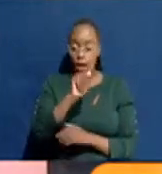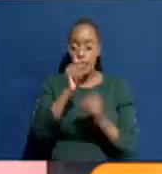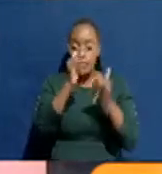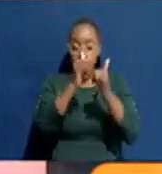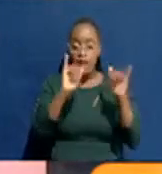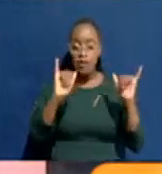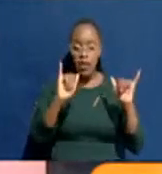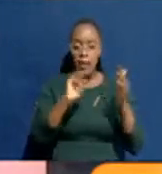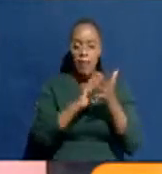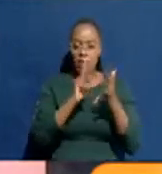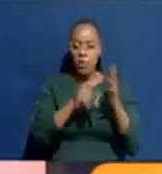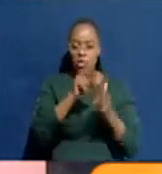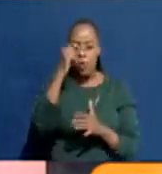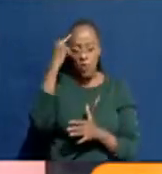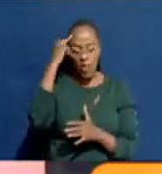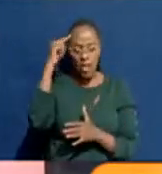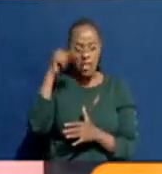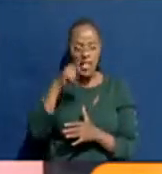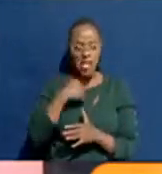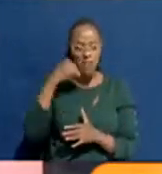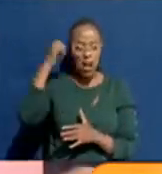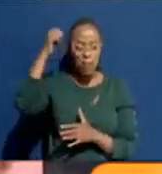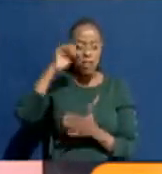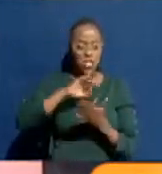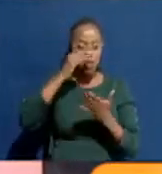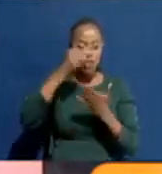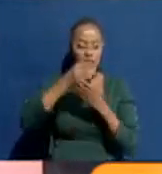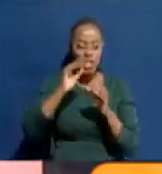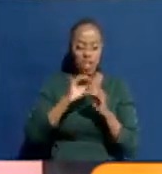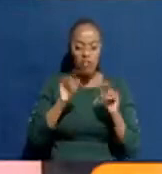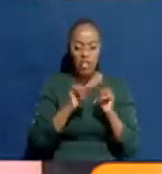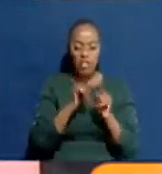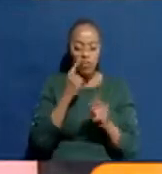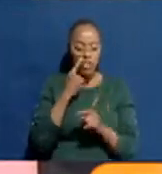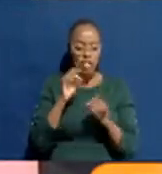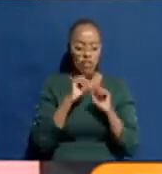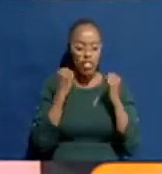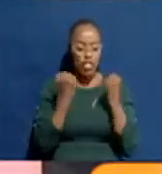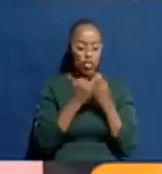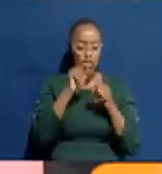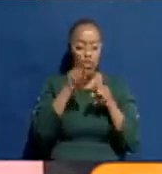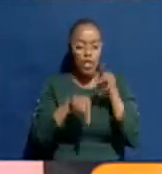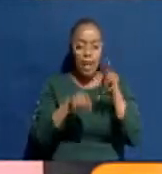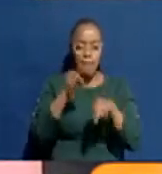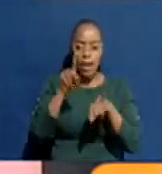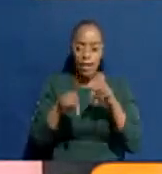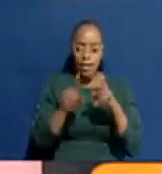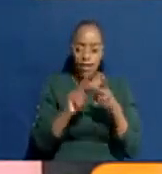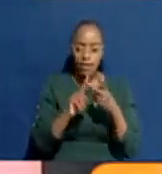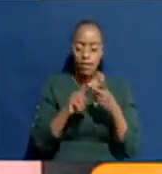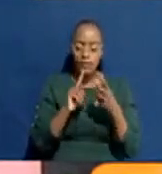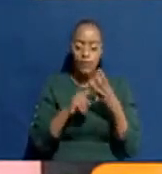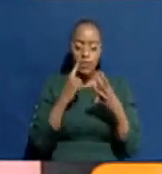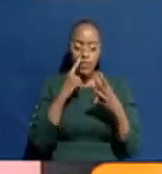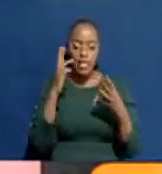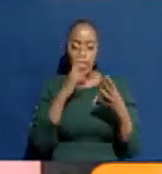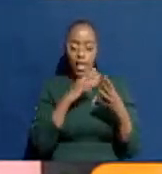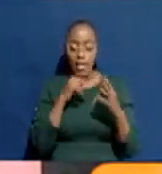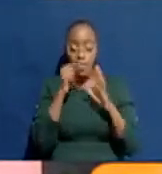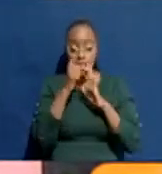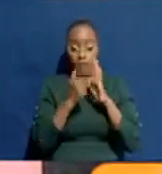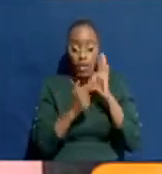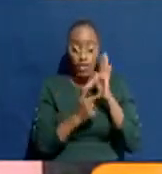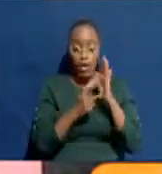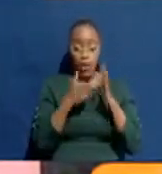going to be, you know, you don't think this is a political fund. They will also look at the social dynamics, they will look at the risk factors. They'll say, to make